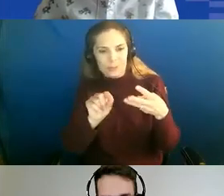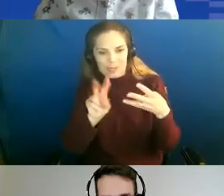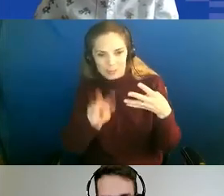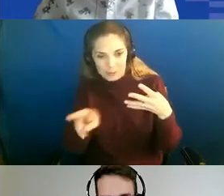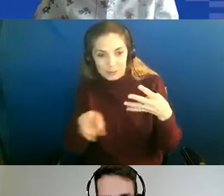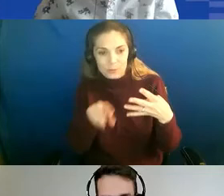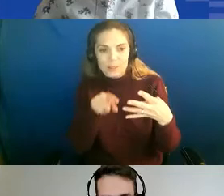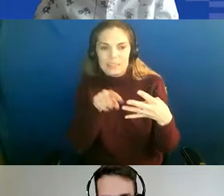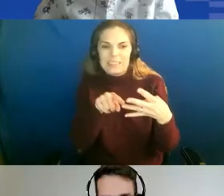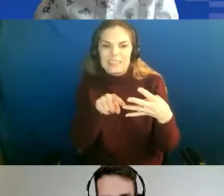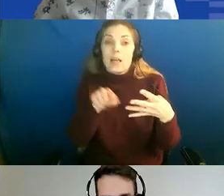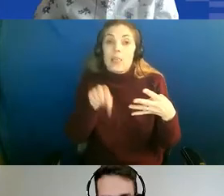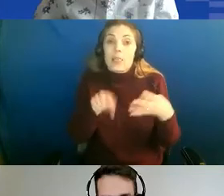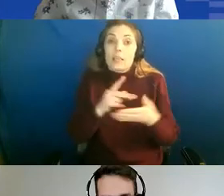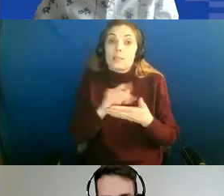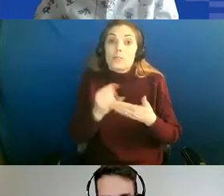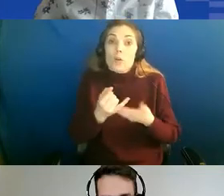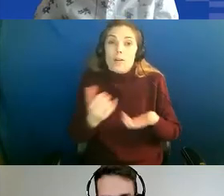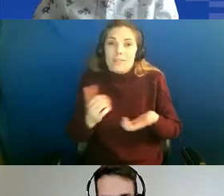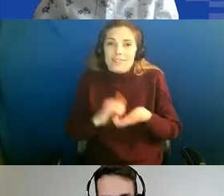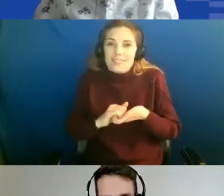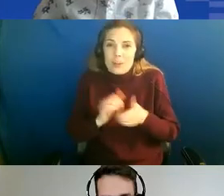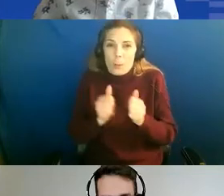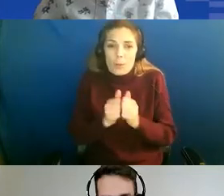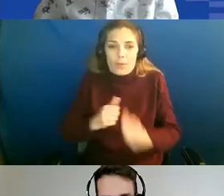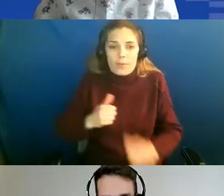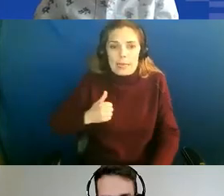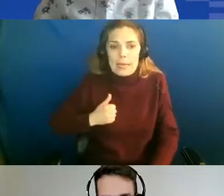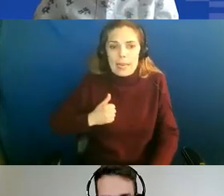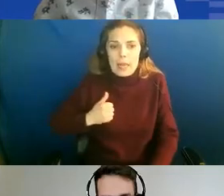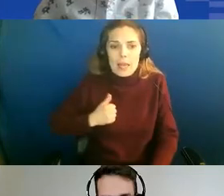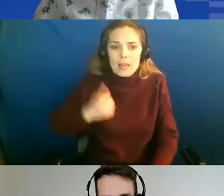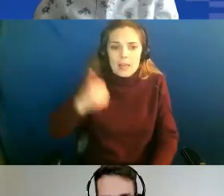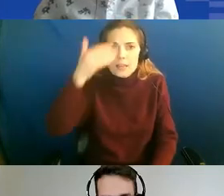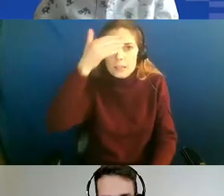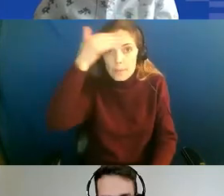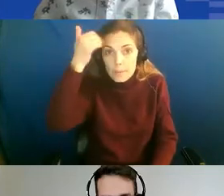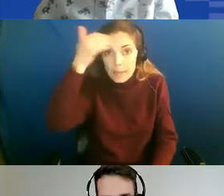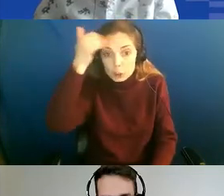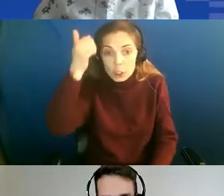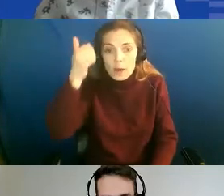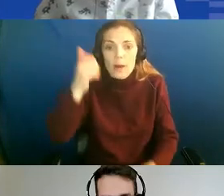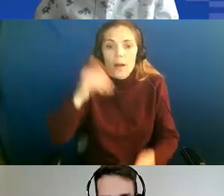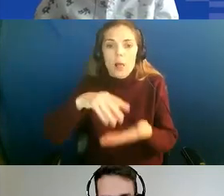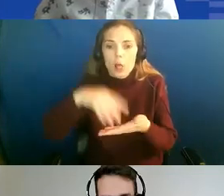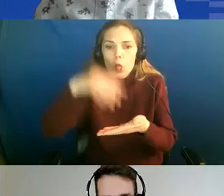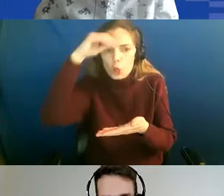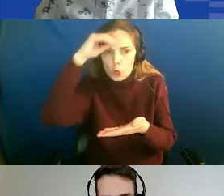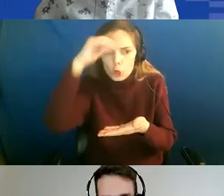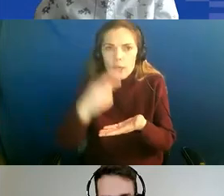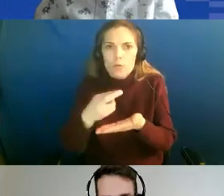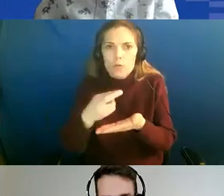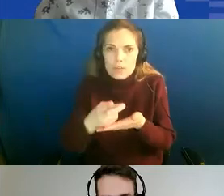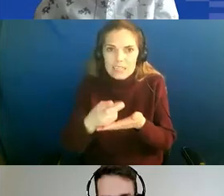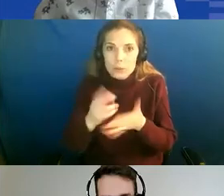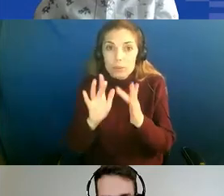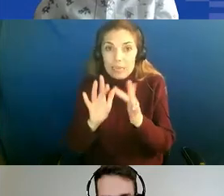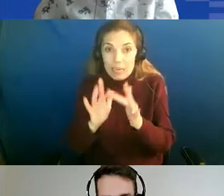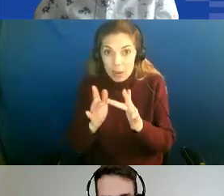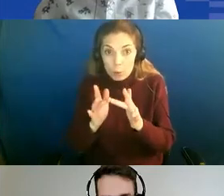housed there, and I'd encourage you to check out some of the other projects that they're helping to